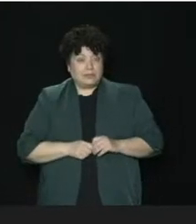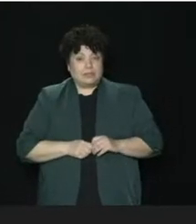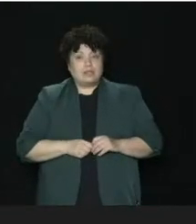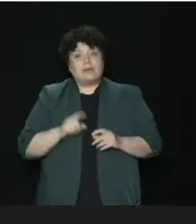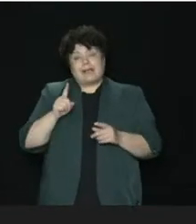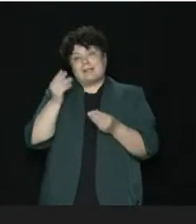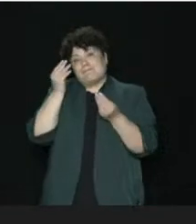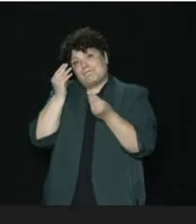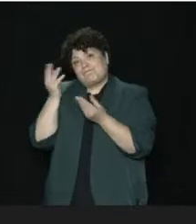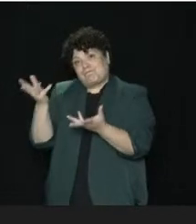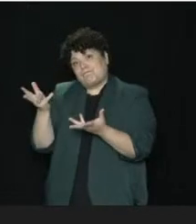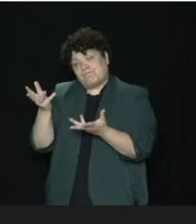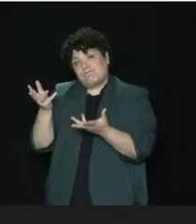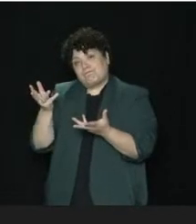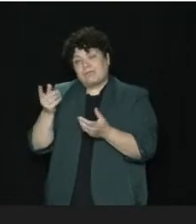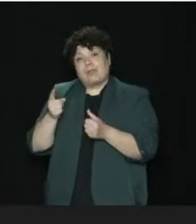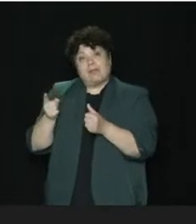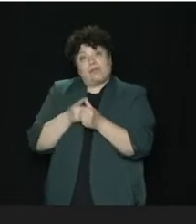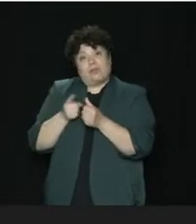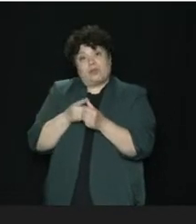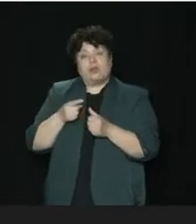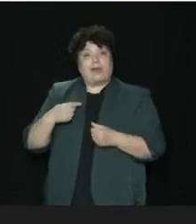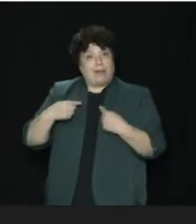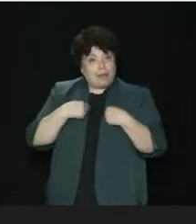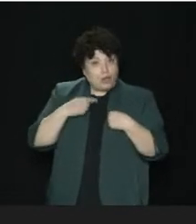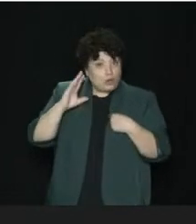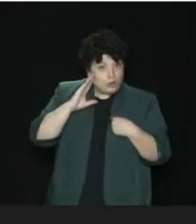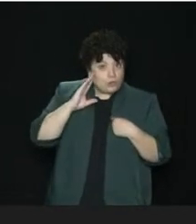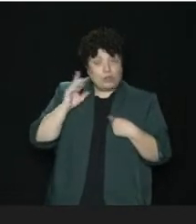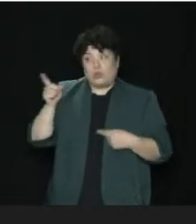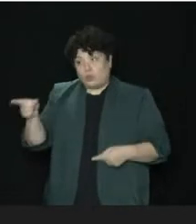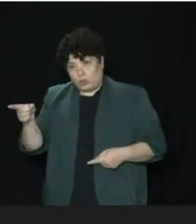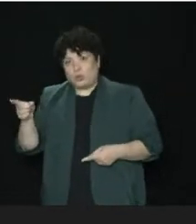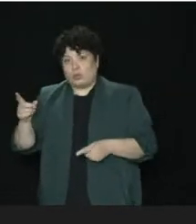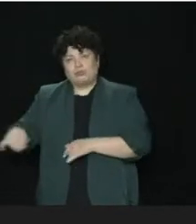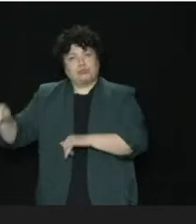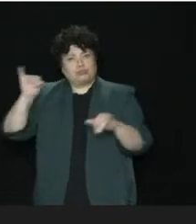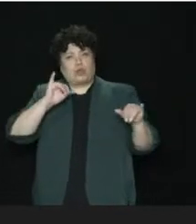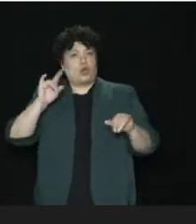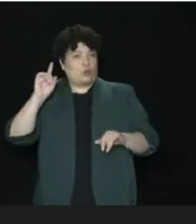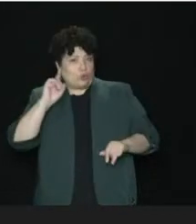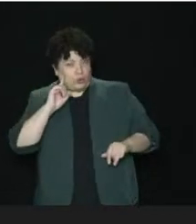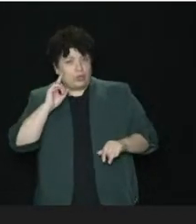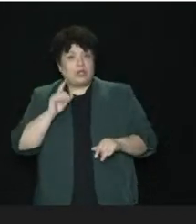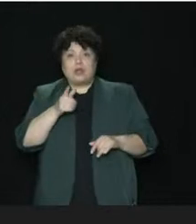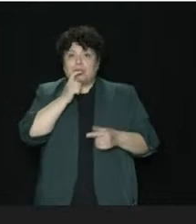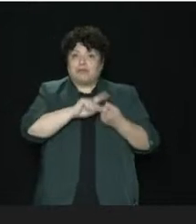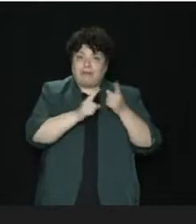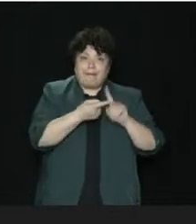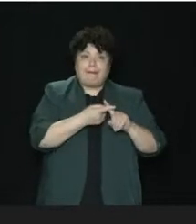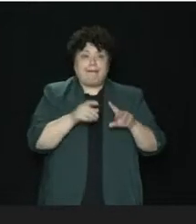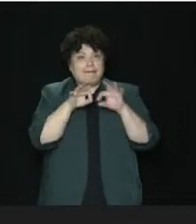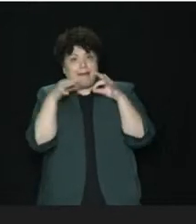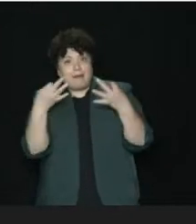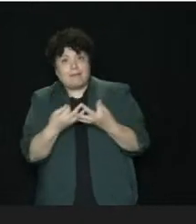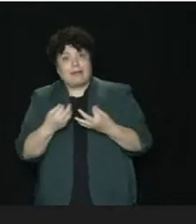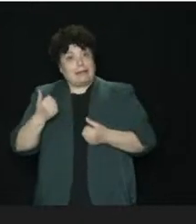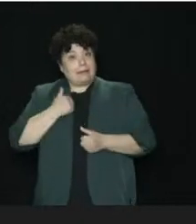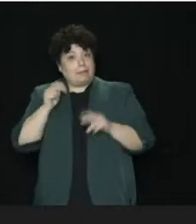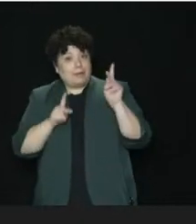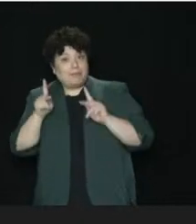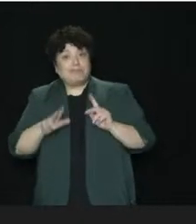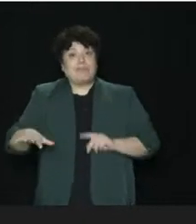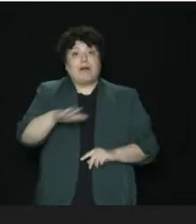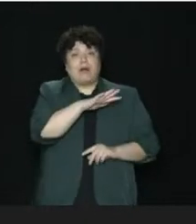Ryan, I have heard and you have heard and we have all heard directly from friends, loved ones, Canadians in general, how